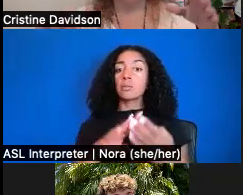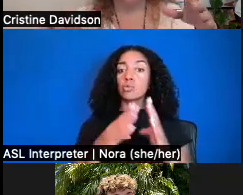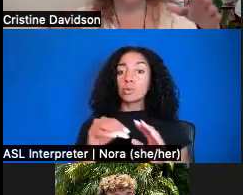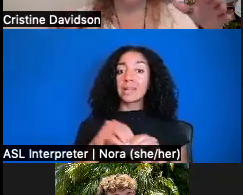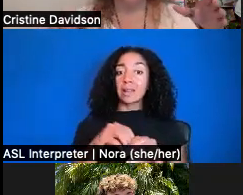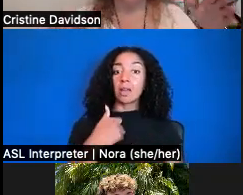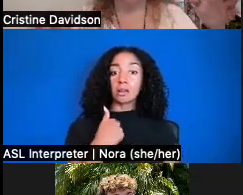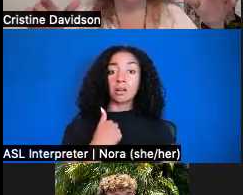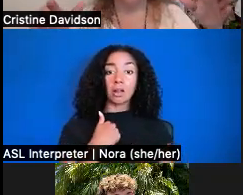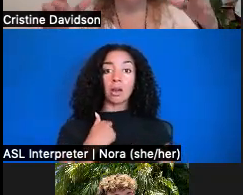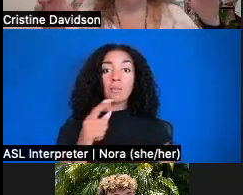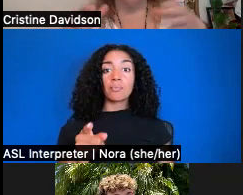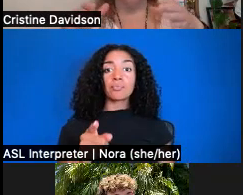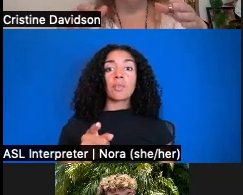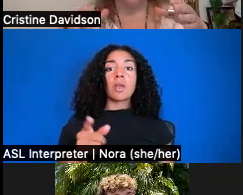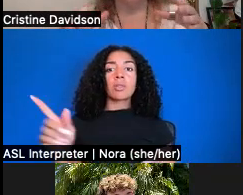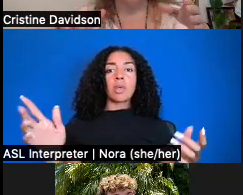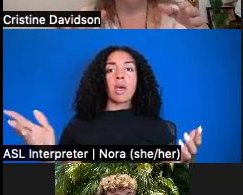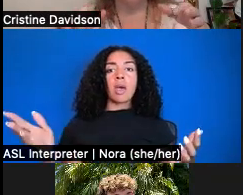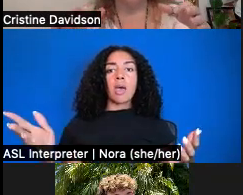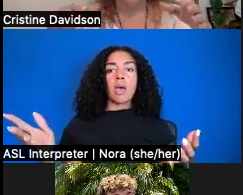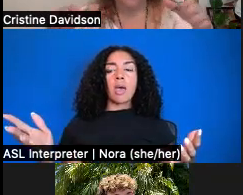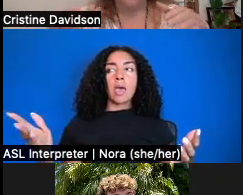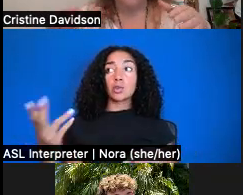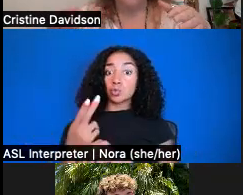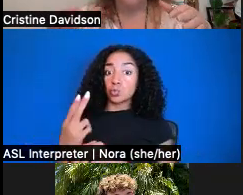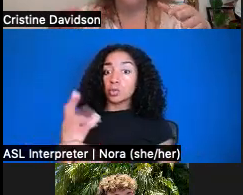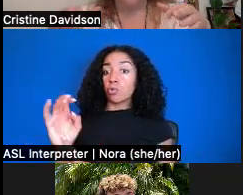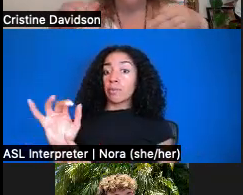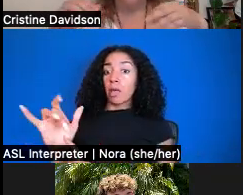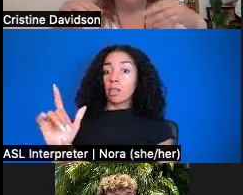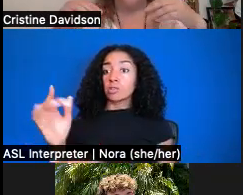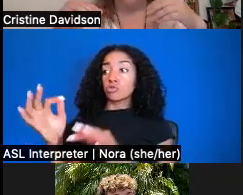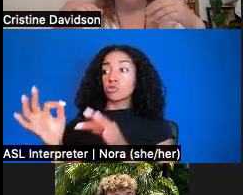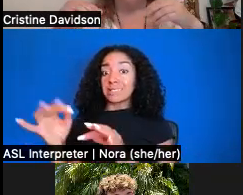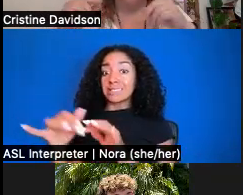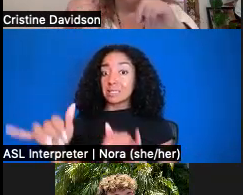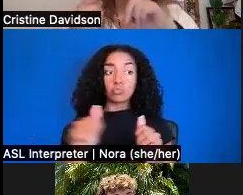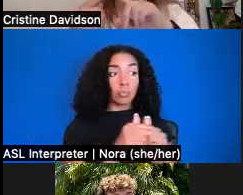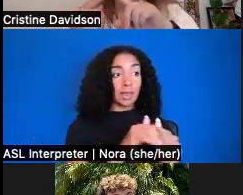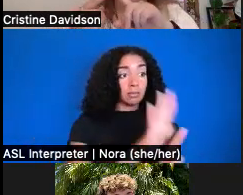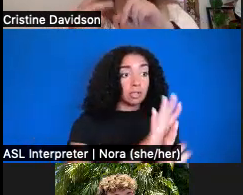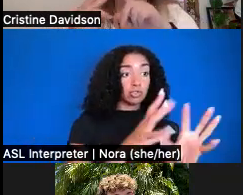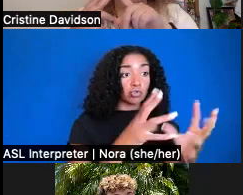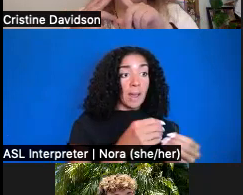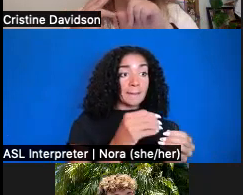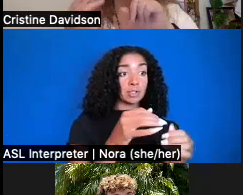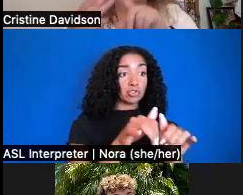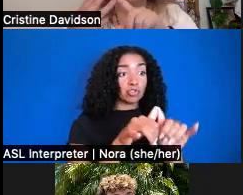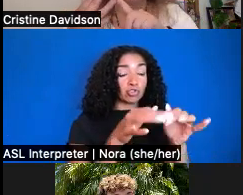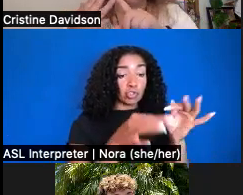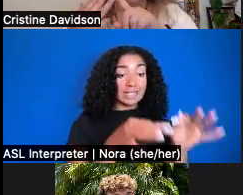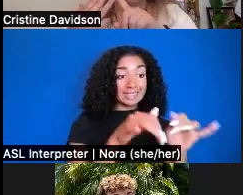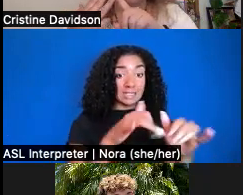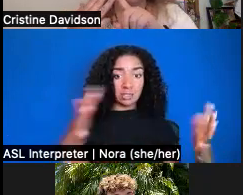combined the criminal justice system with their own tribal justice. So they got the judge and the prosecutor